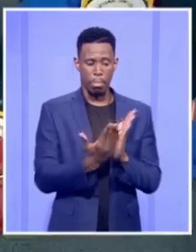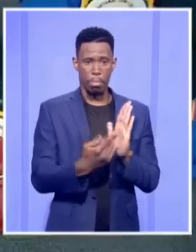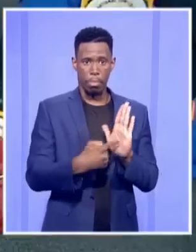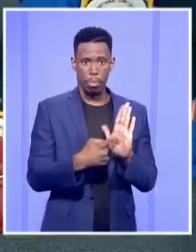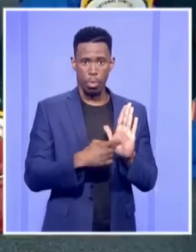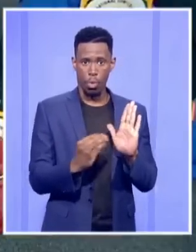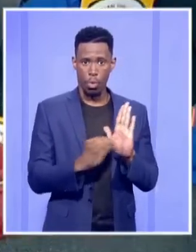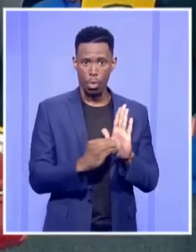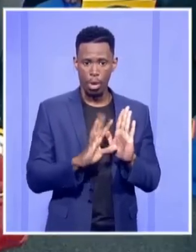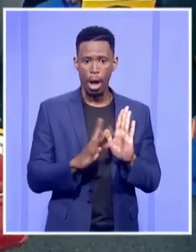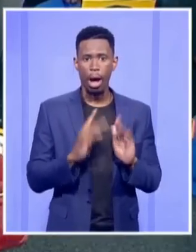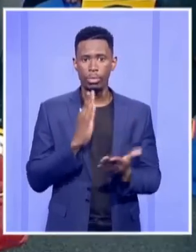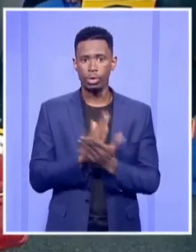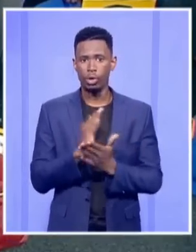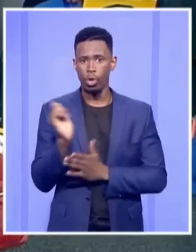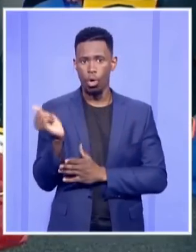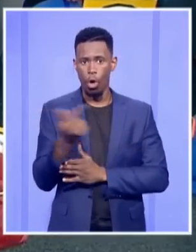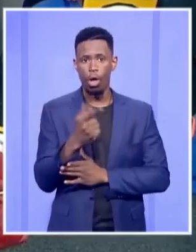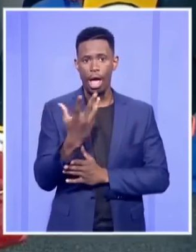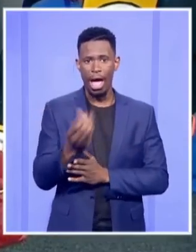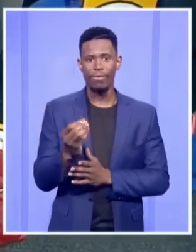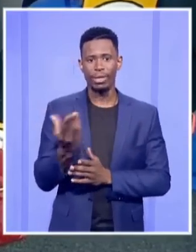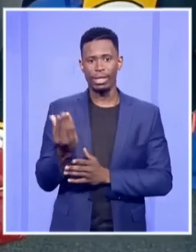of you have got Comrade Amos Paho's number.